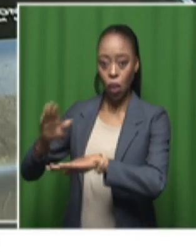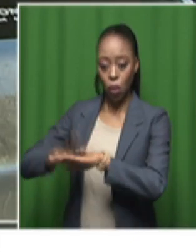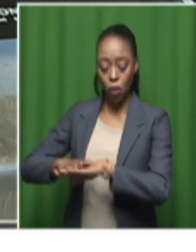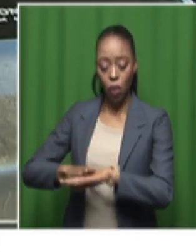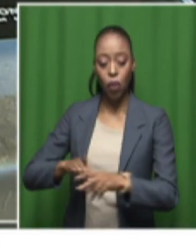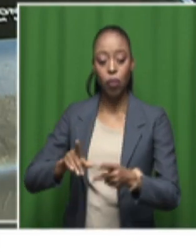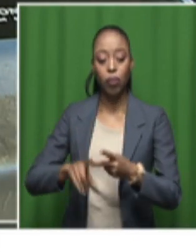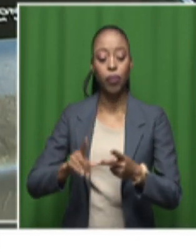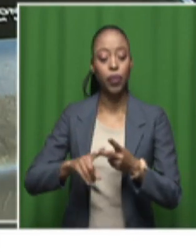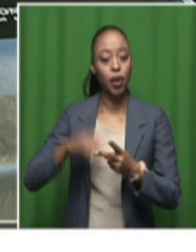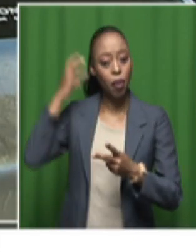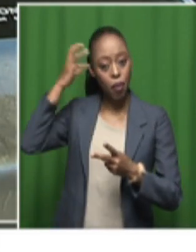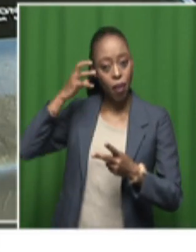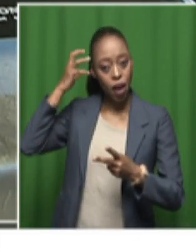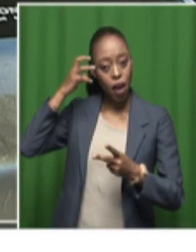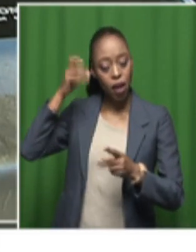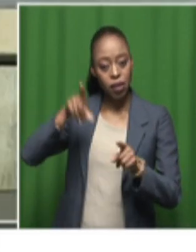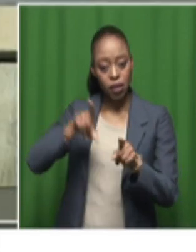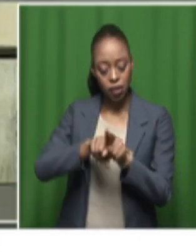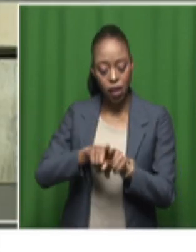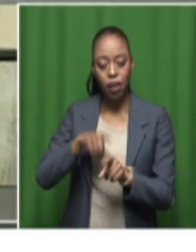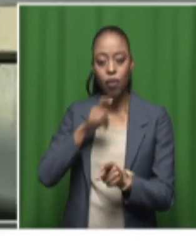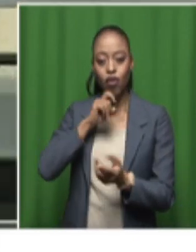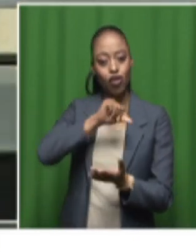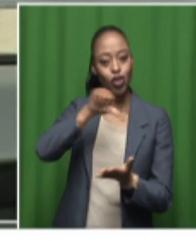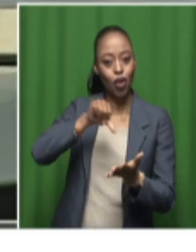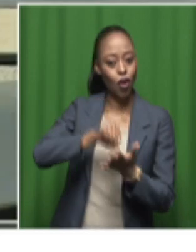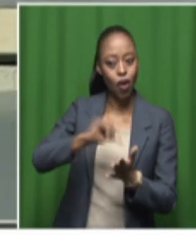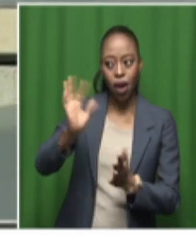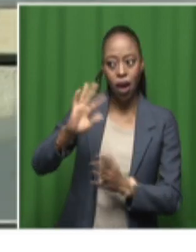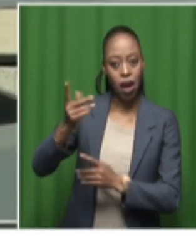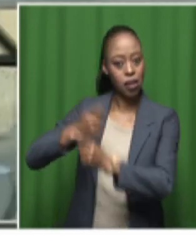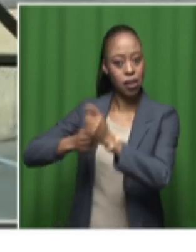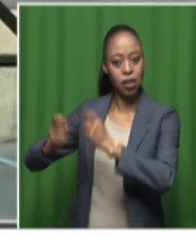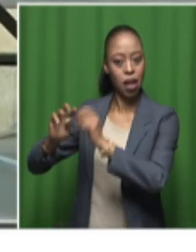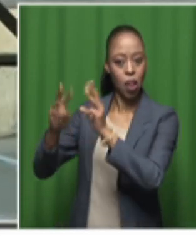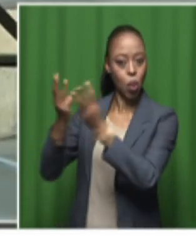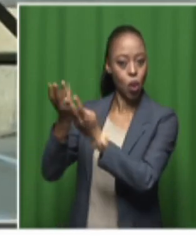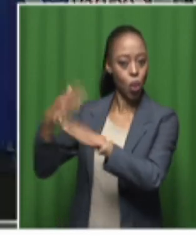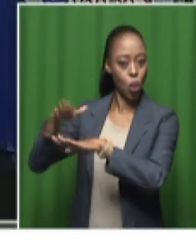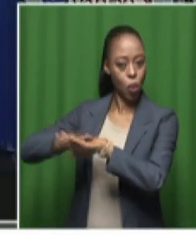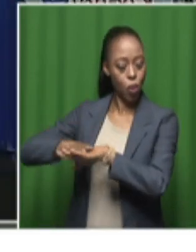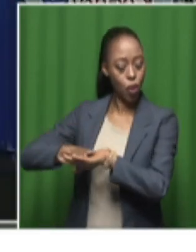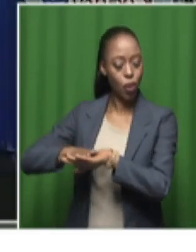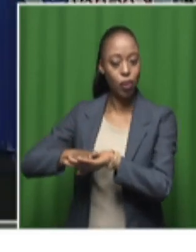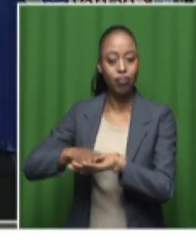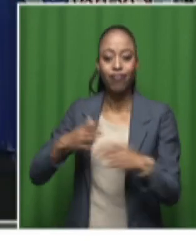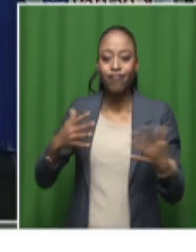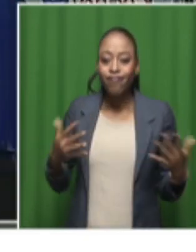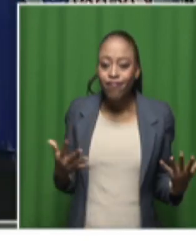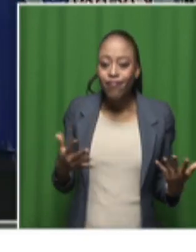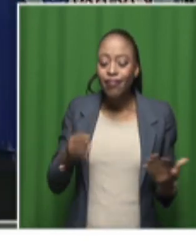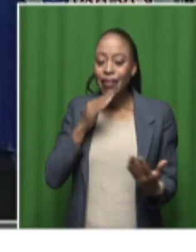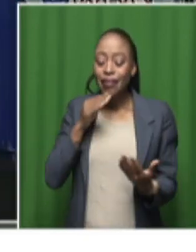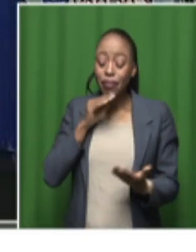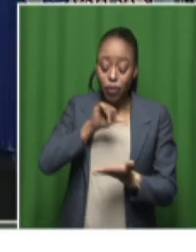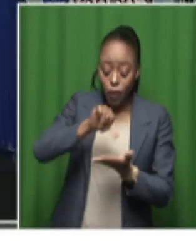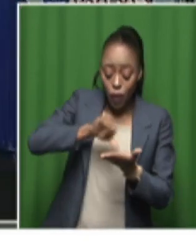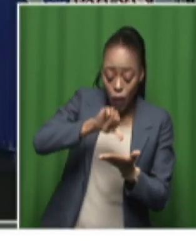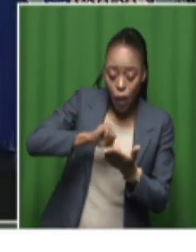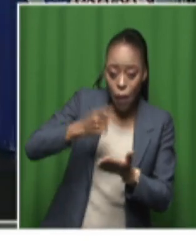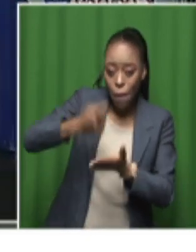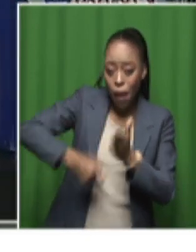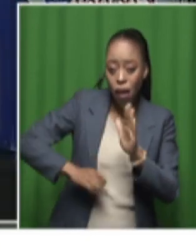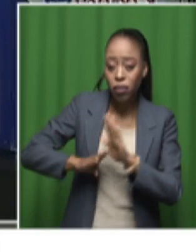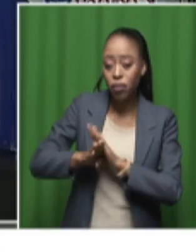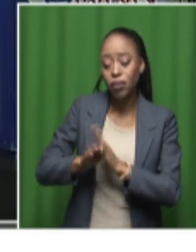palm oil to provide for their own people. They wouldn't sell globally. And that led to cooking oil spiking by